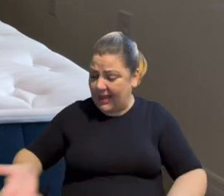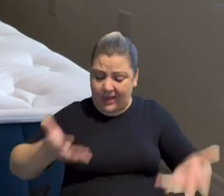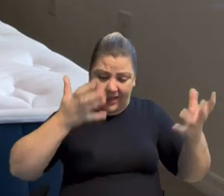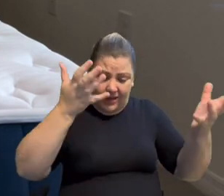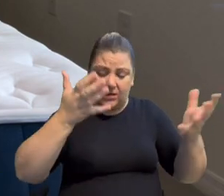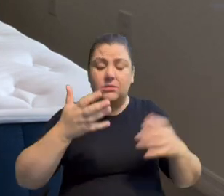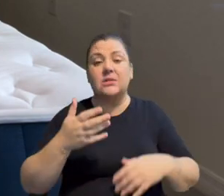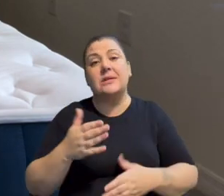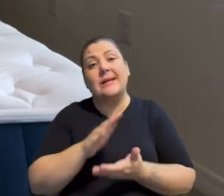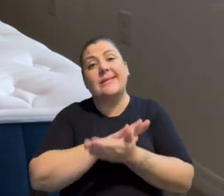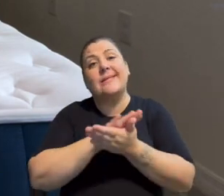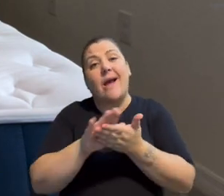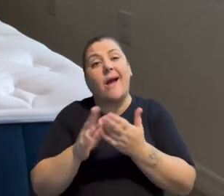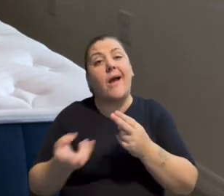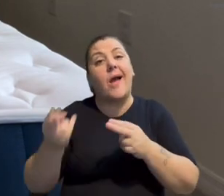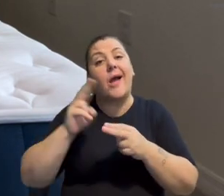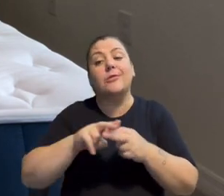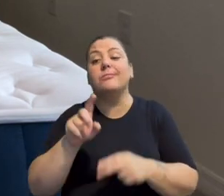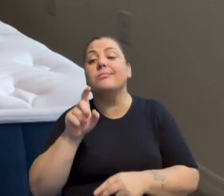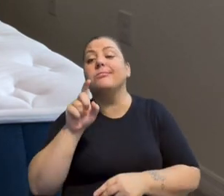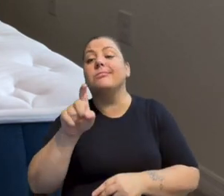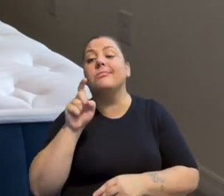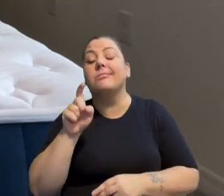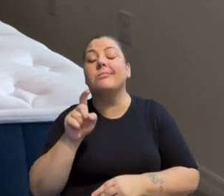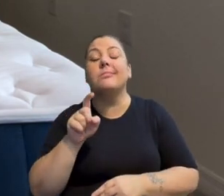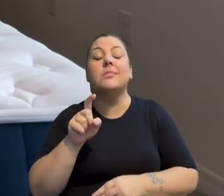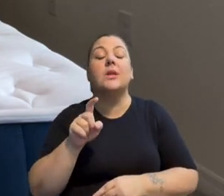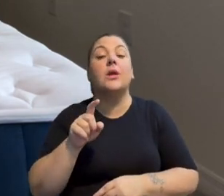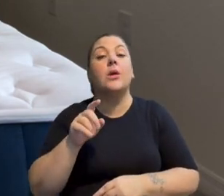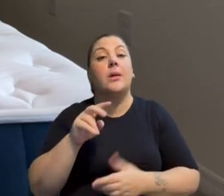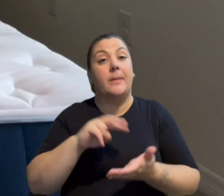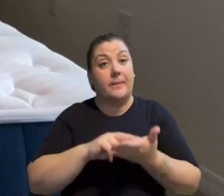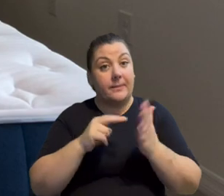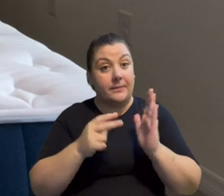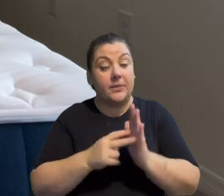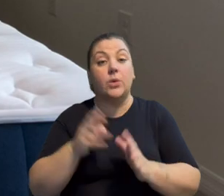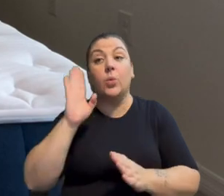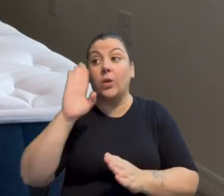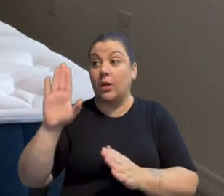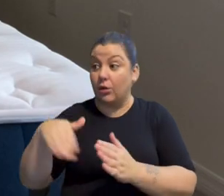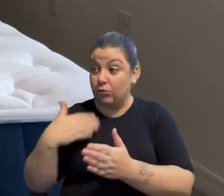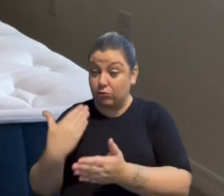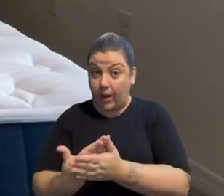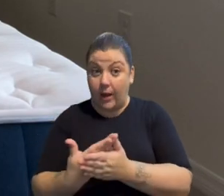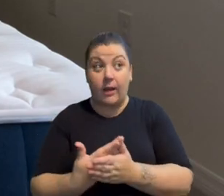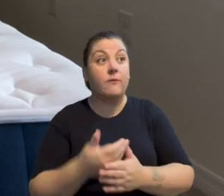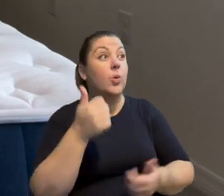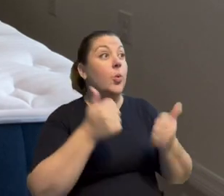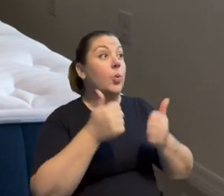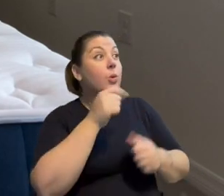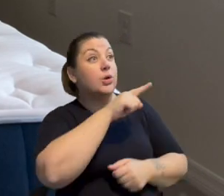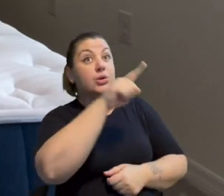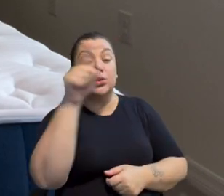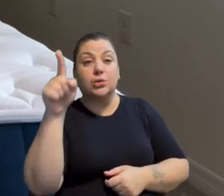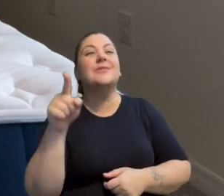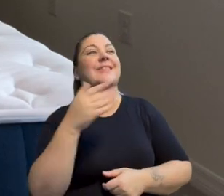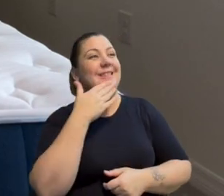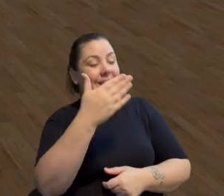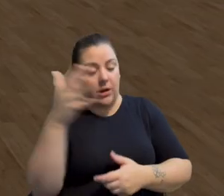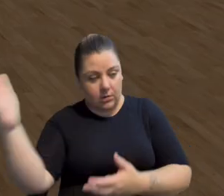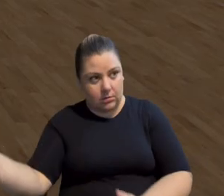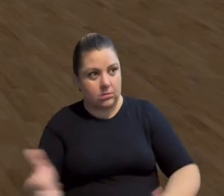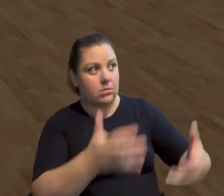to opt for the white glove delivery because they will bring it into your home and they will set it up for you so you don't have to worry about